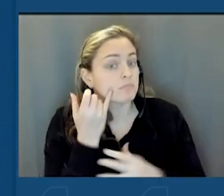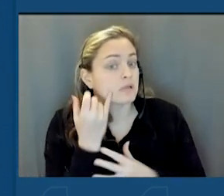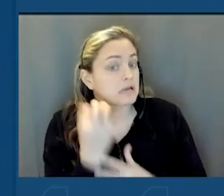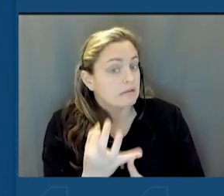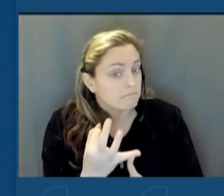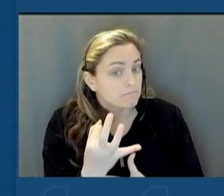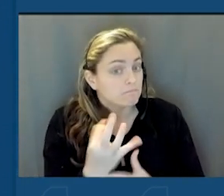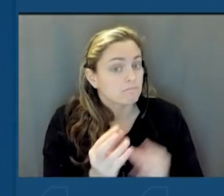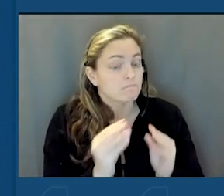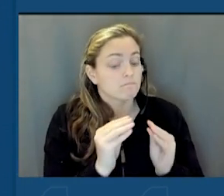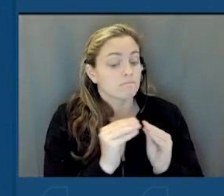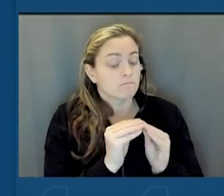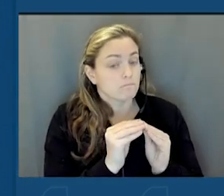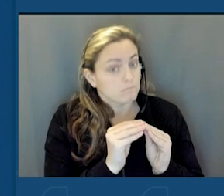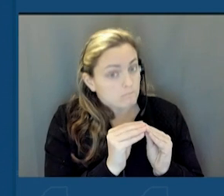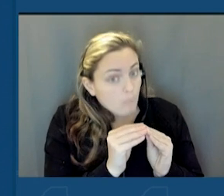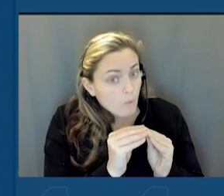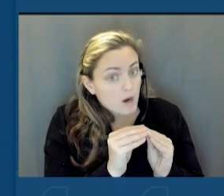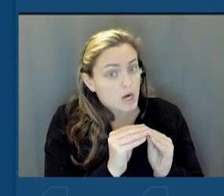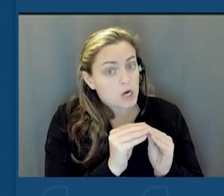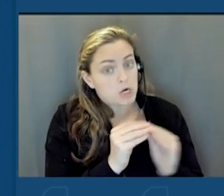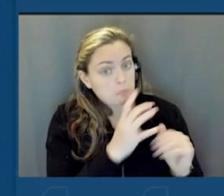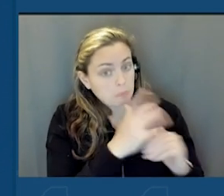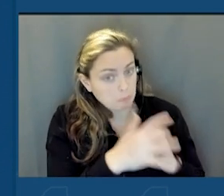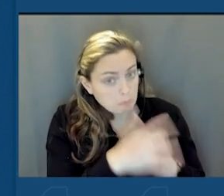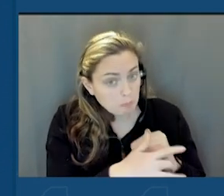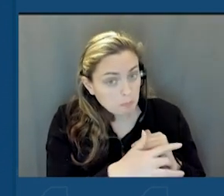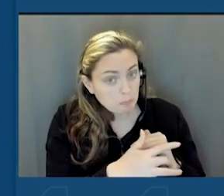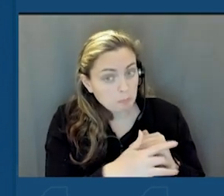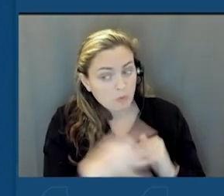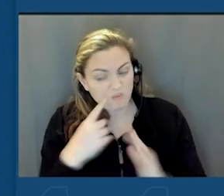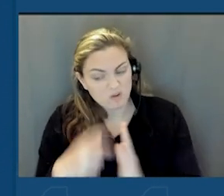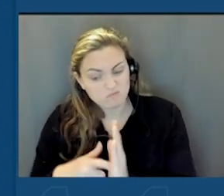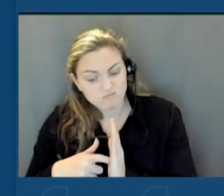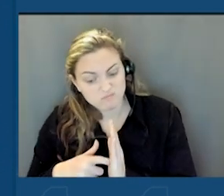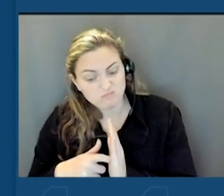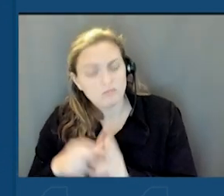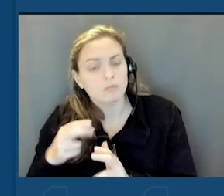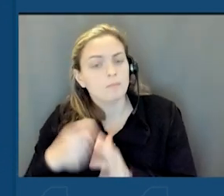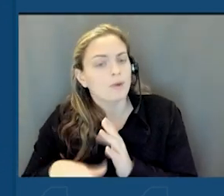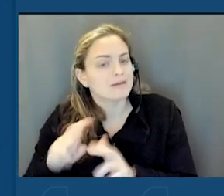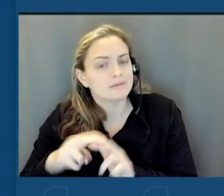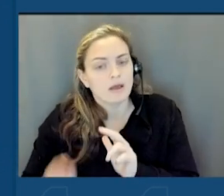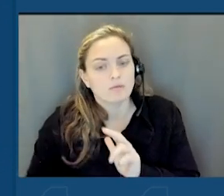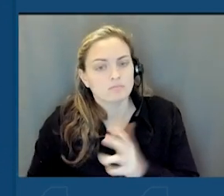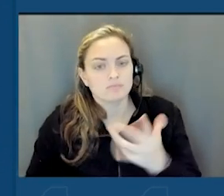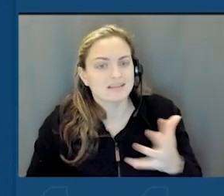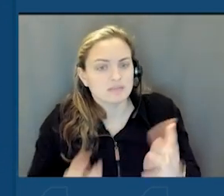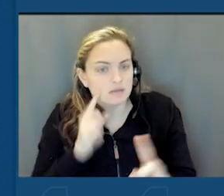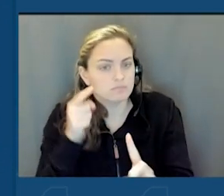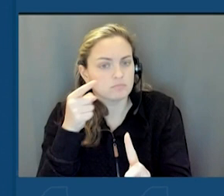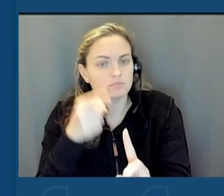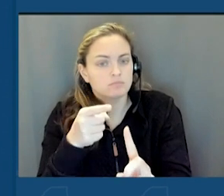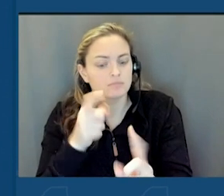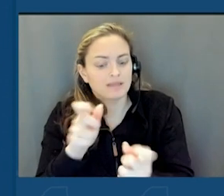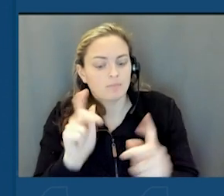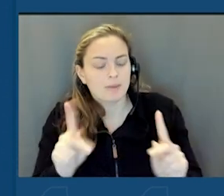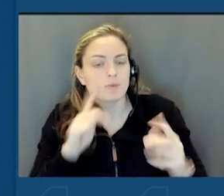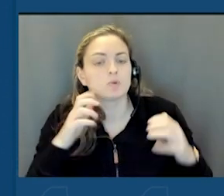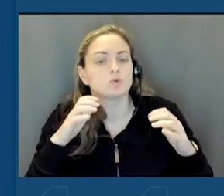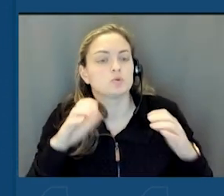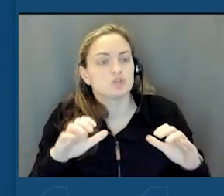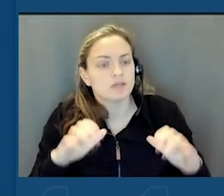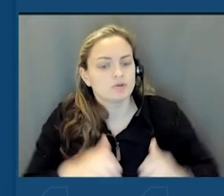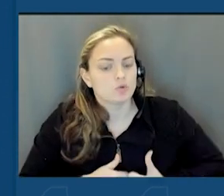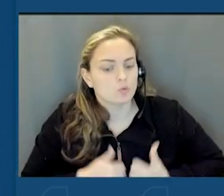more supply to meet the demand, the price goes down. That's all we're talking about, giving people the chance to live